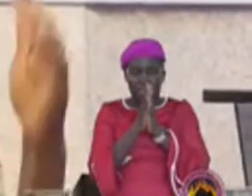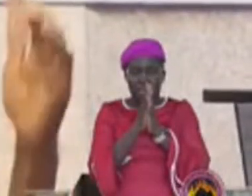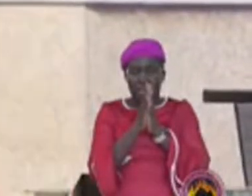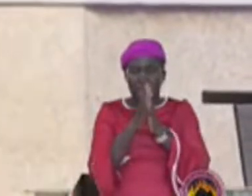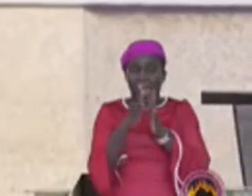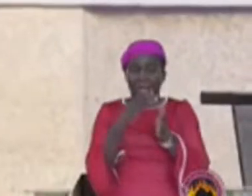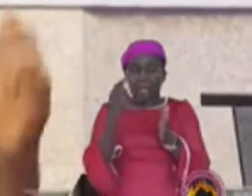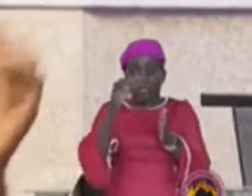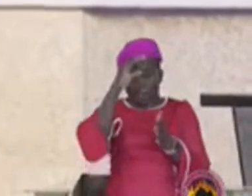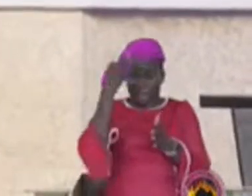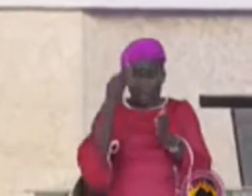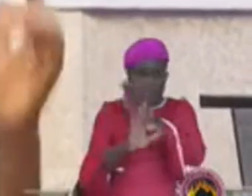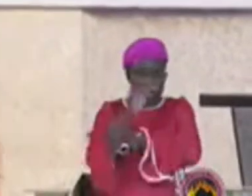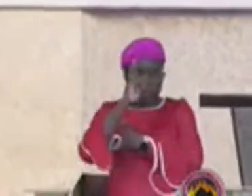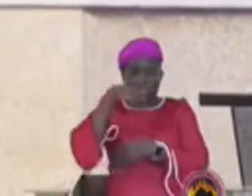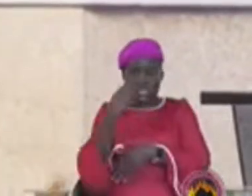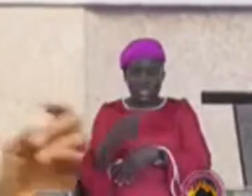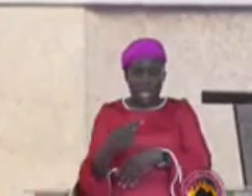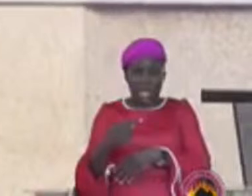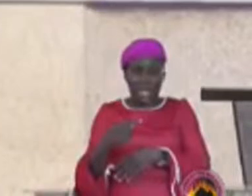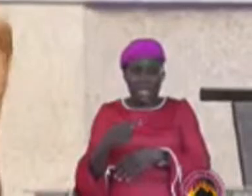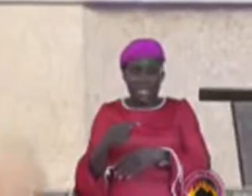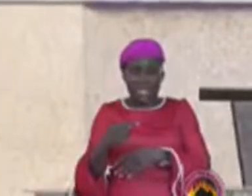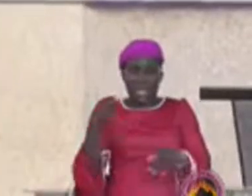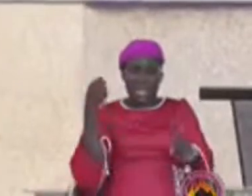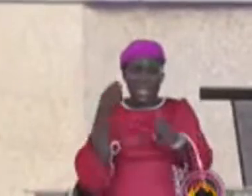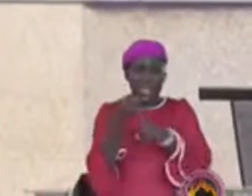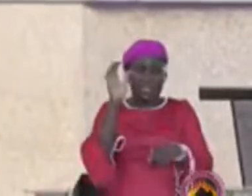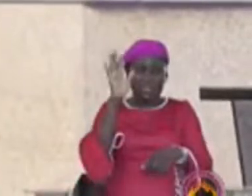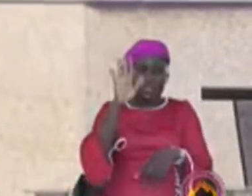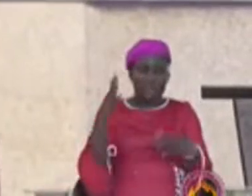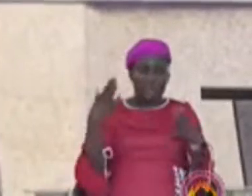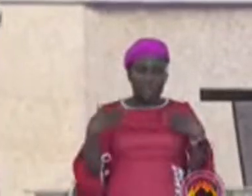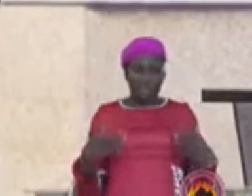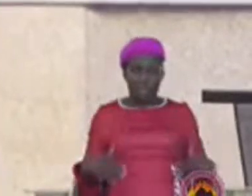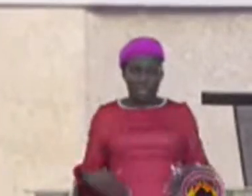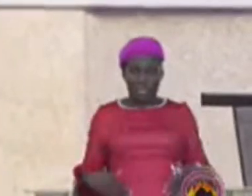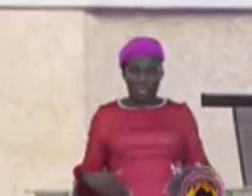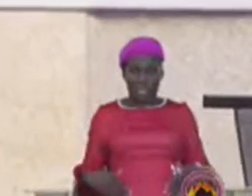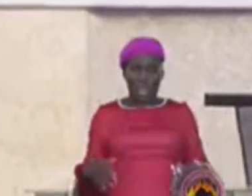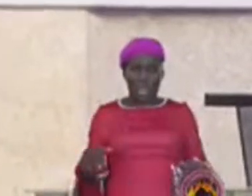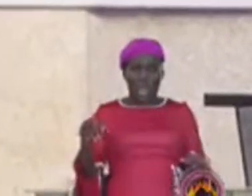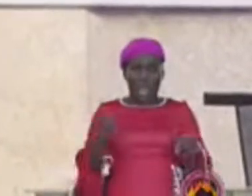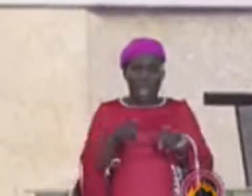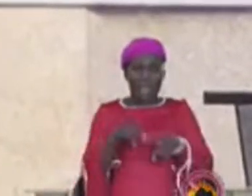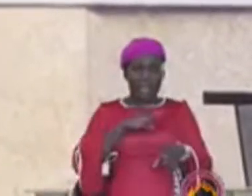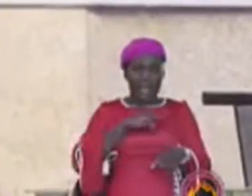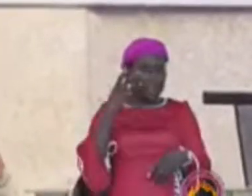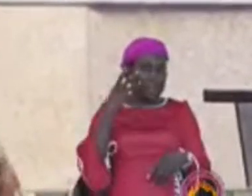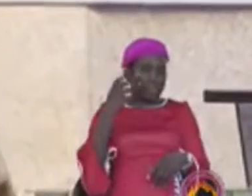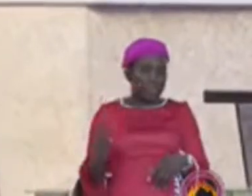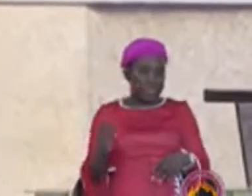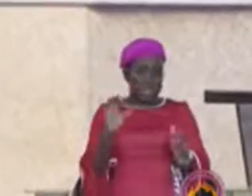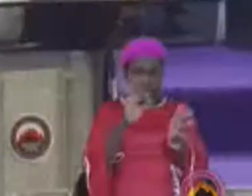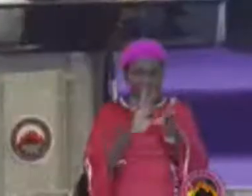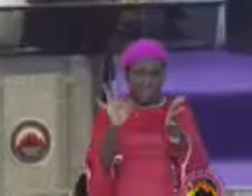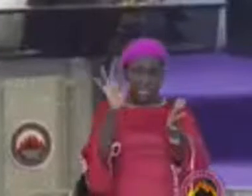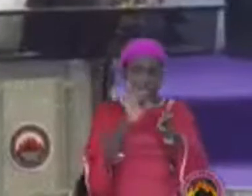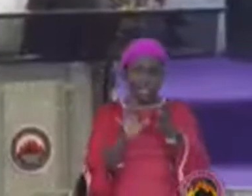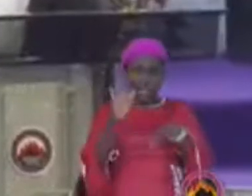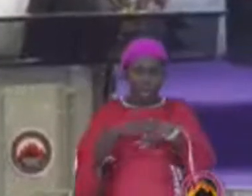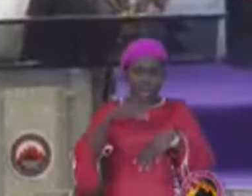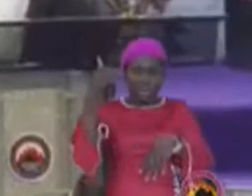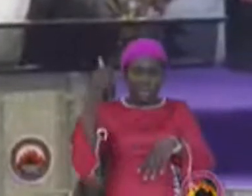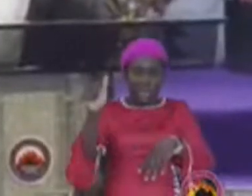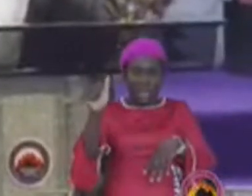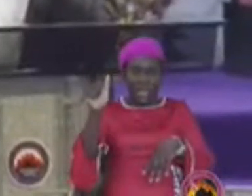their body. As I'm hitting my body, counting it on the tent. And I bend down from my waist, and even here, I'm not feeling